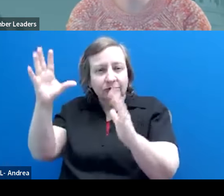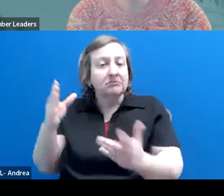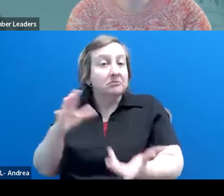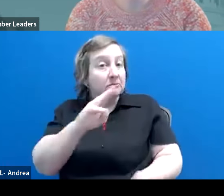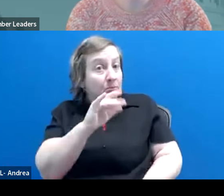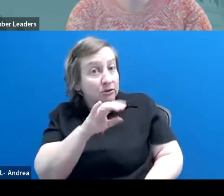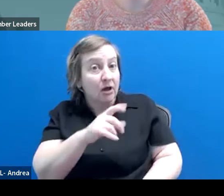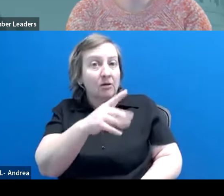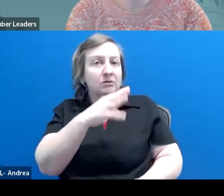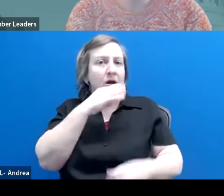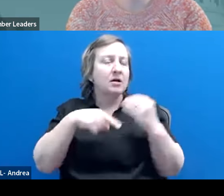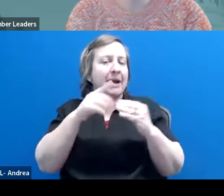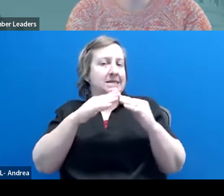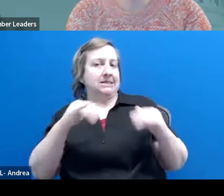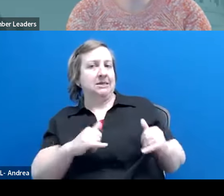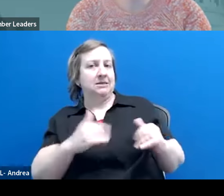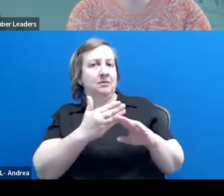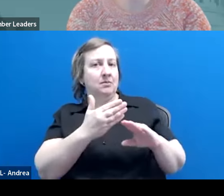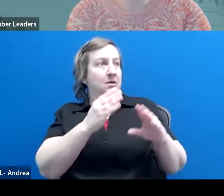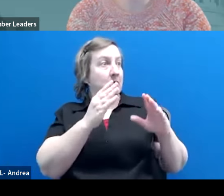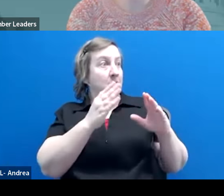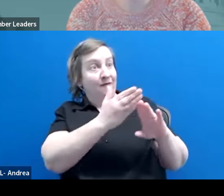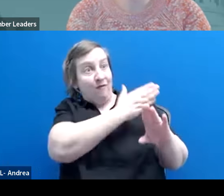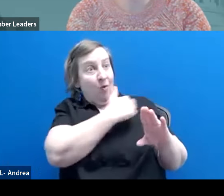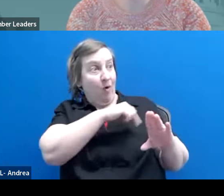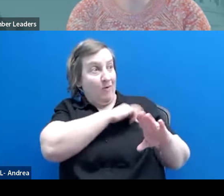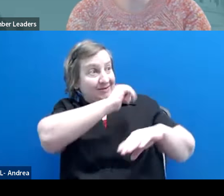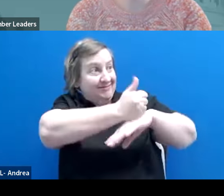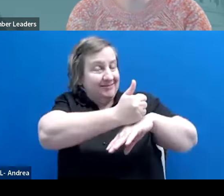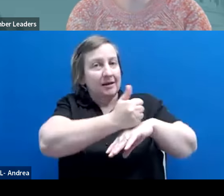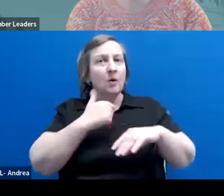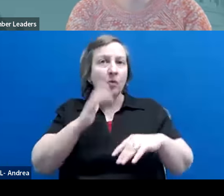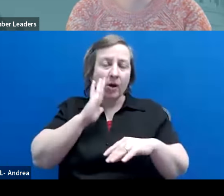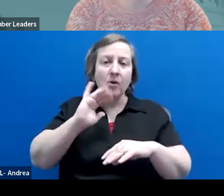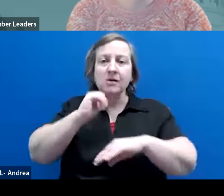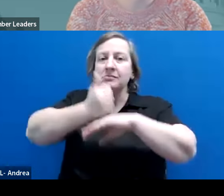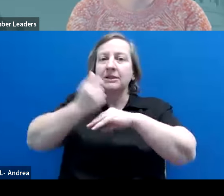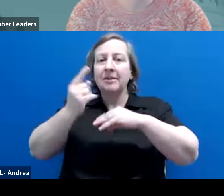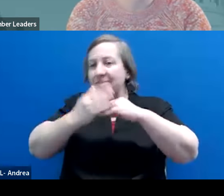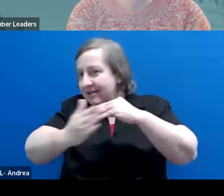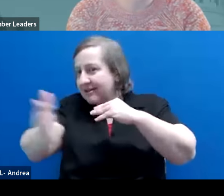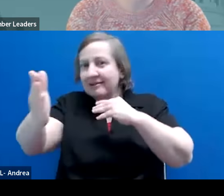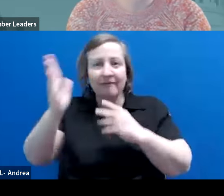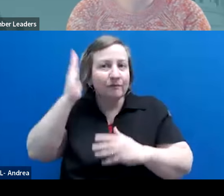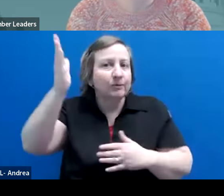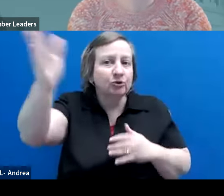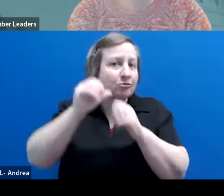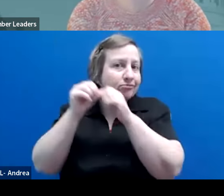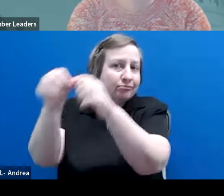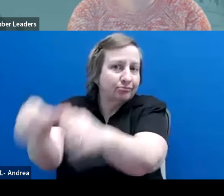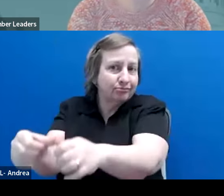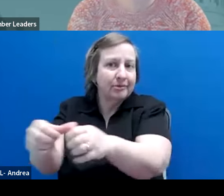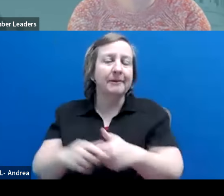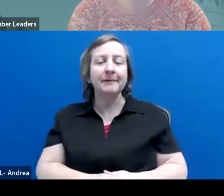mean, the system existed before we got here. We're going to create something that's going to exist after we're not here. So, you know, I